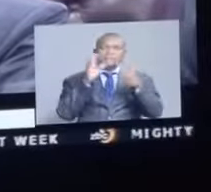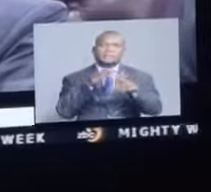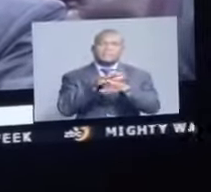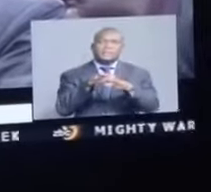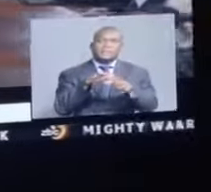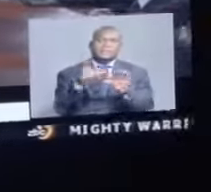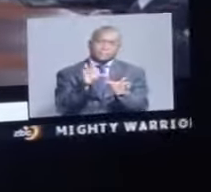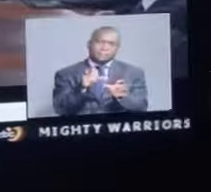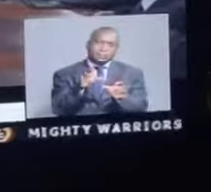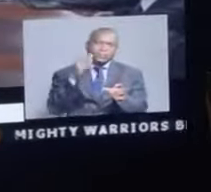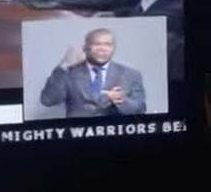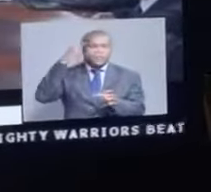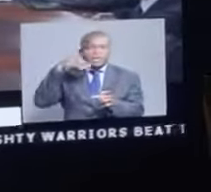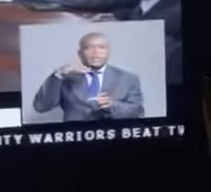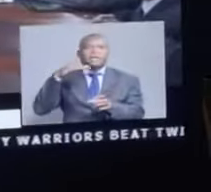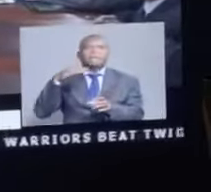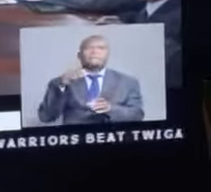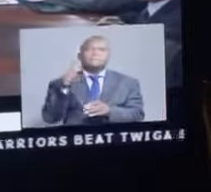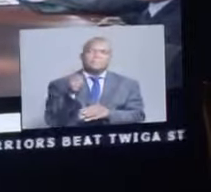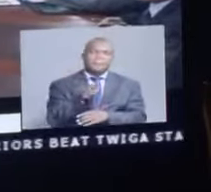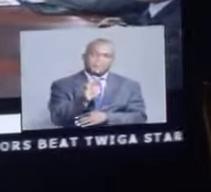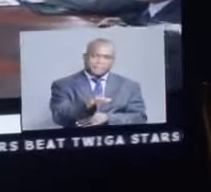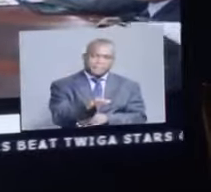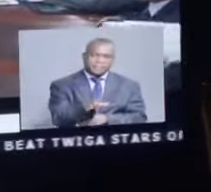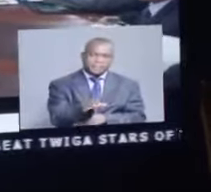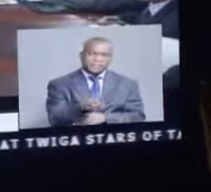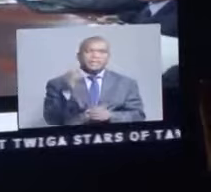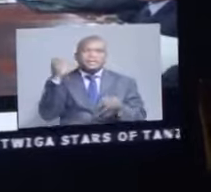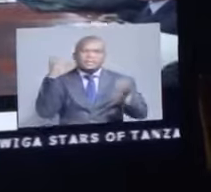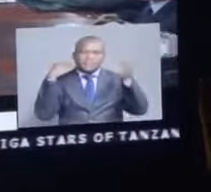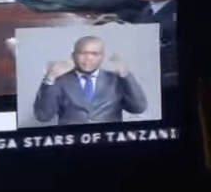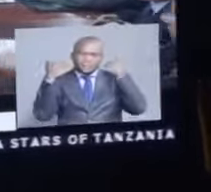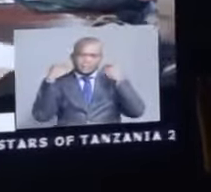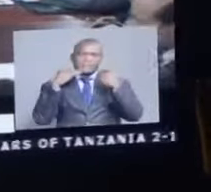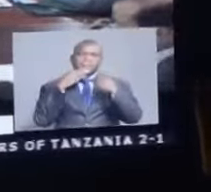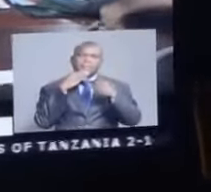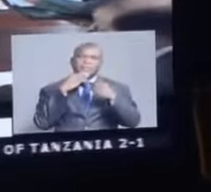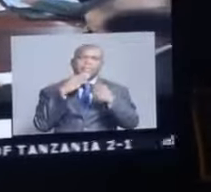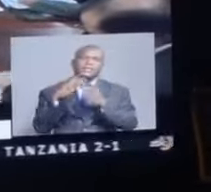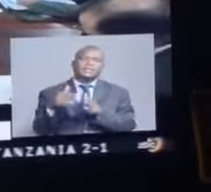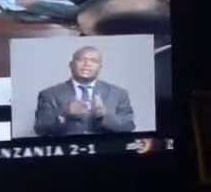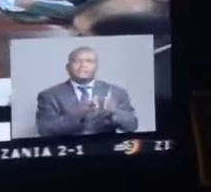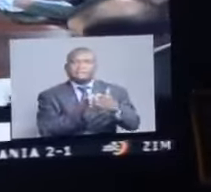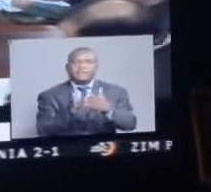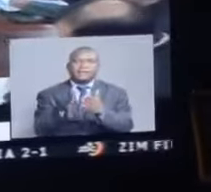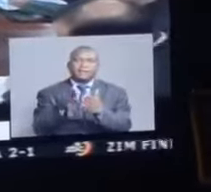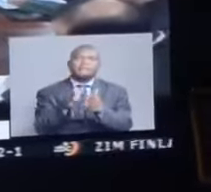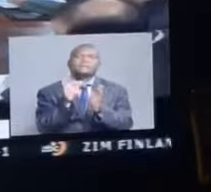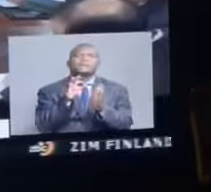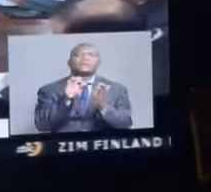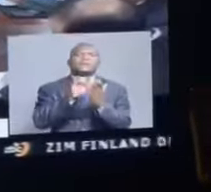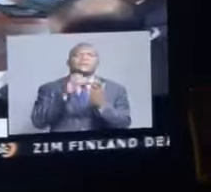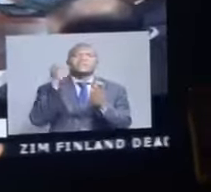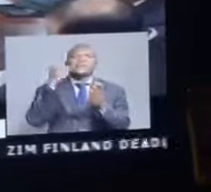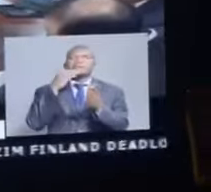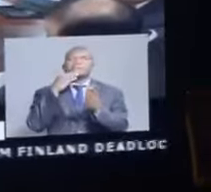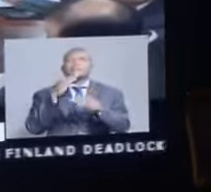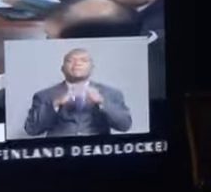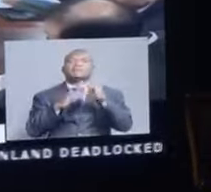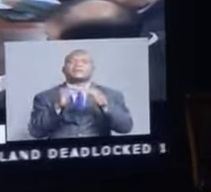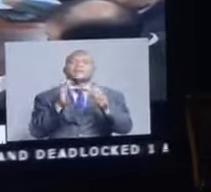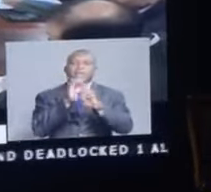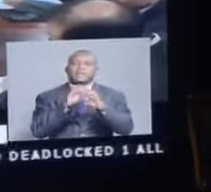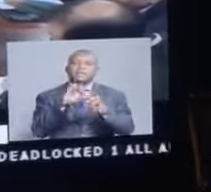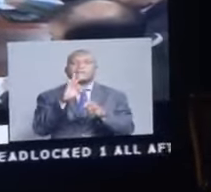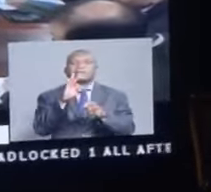we are The Gairezi Hydroelectric Project, which will be located along the Gairezi River in eastern Zimbabwe, is set to be completed in 36